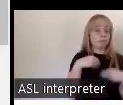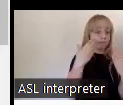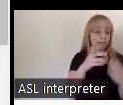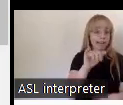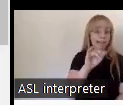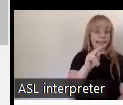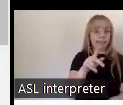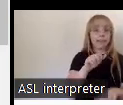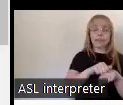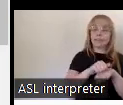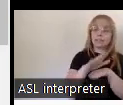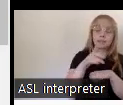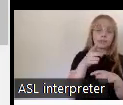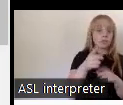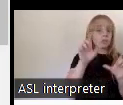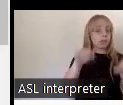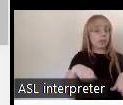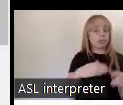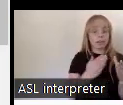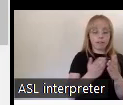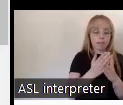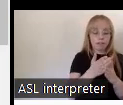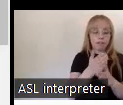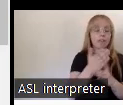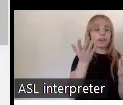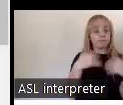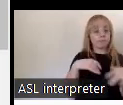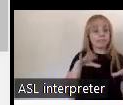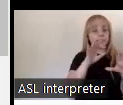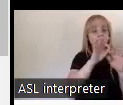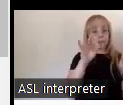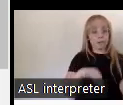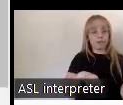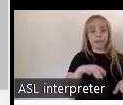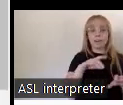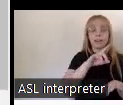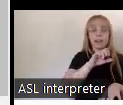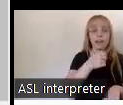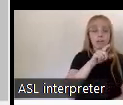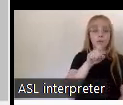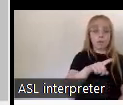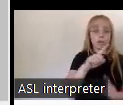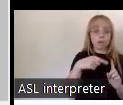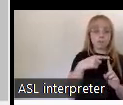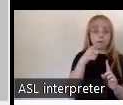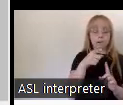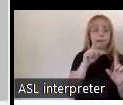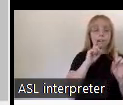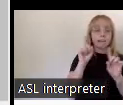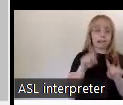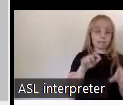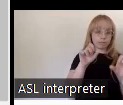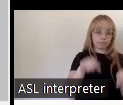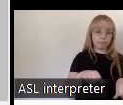send you that form. We can guide you through completion of that form and answer questions about that again. And